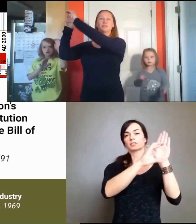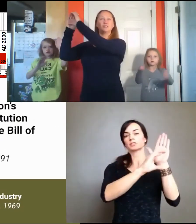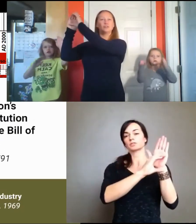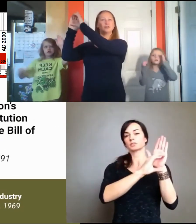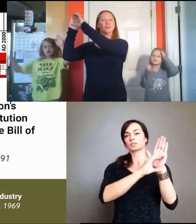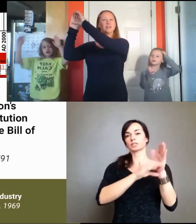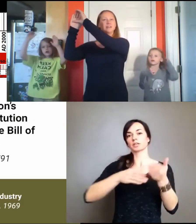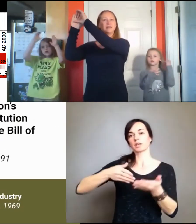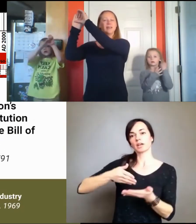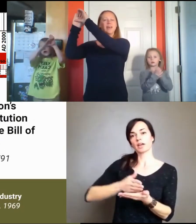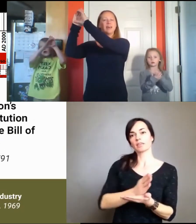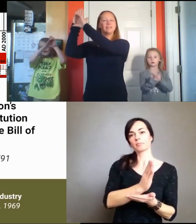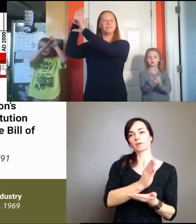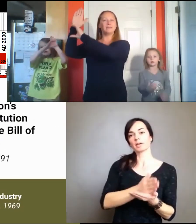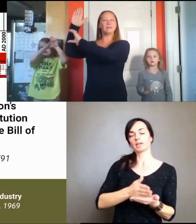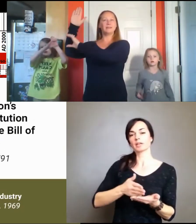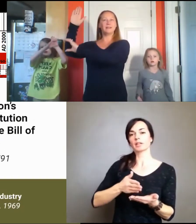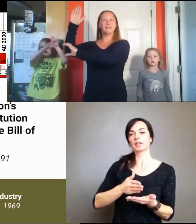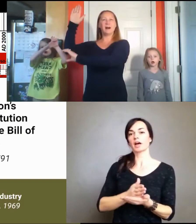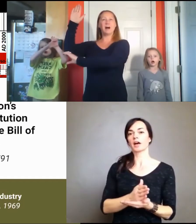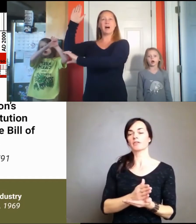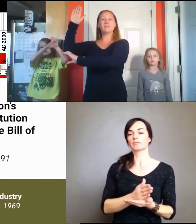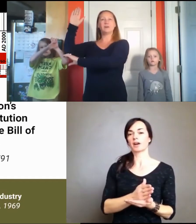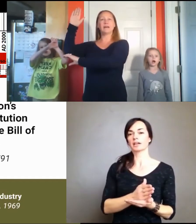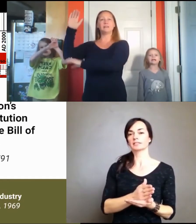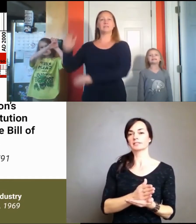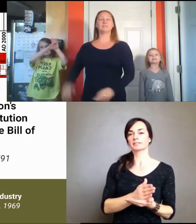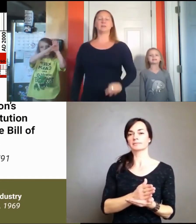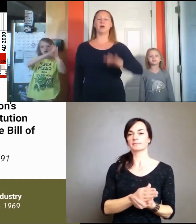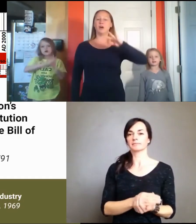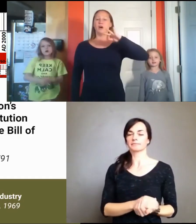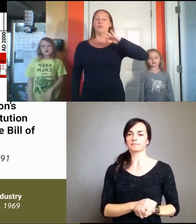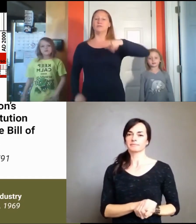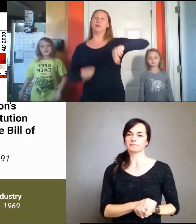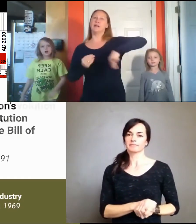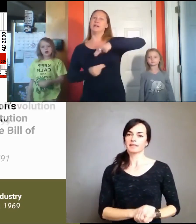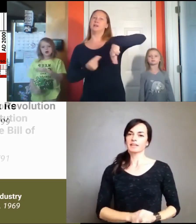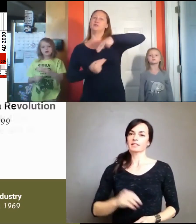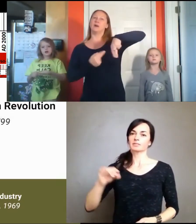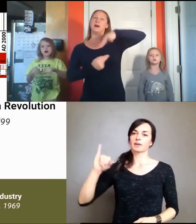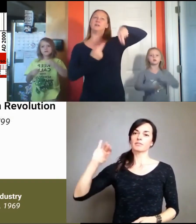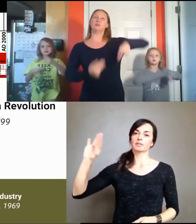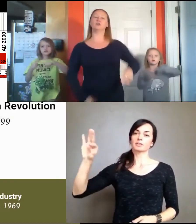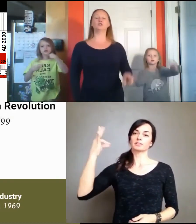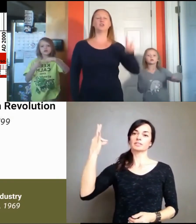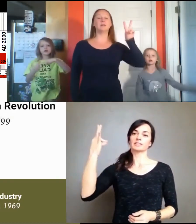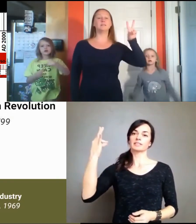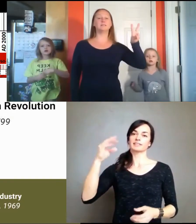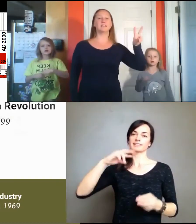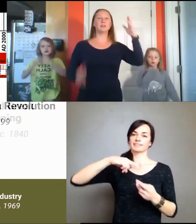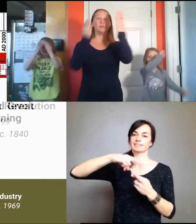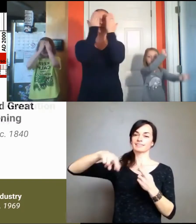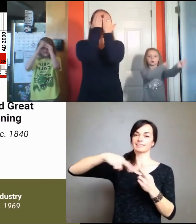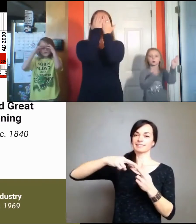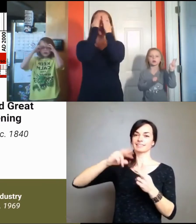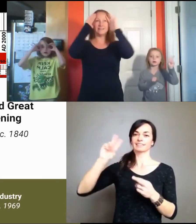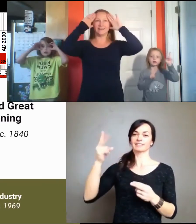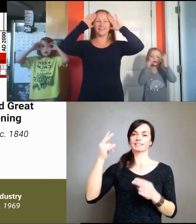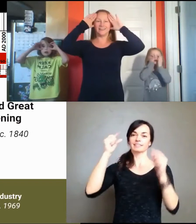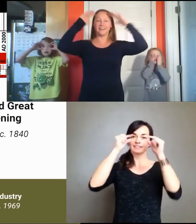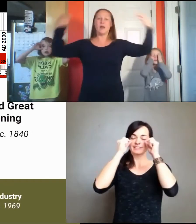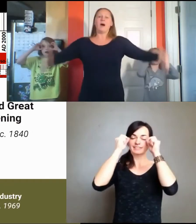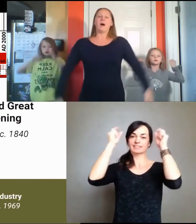Madison's Constitution and the Bill of Rights. French Revolution, the Second